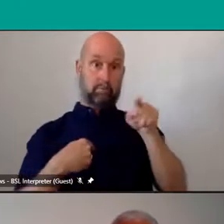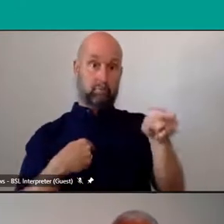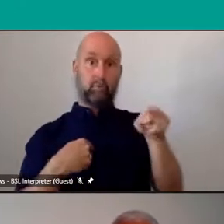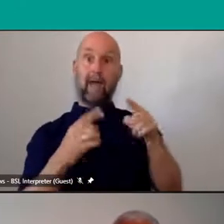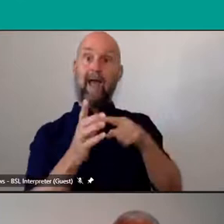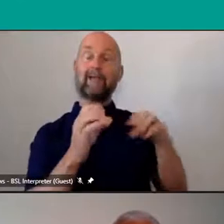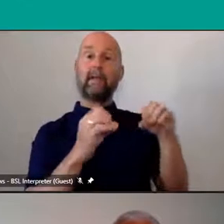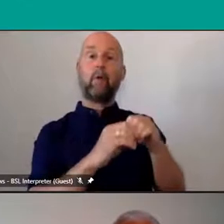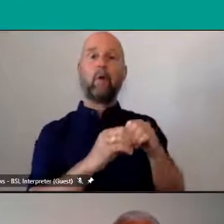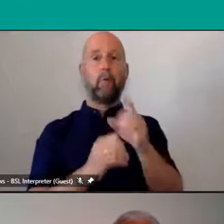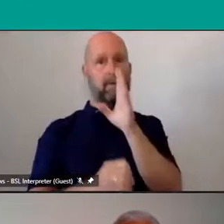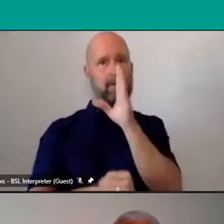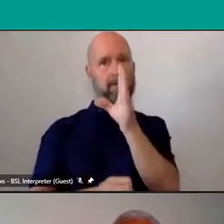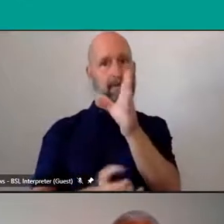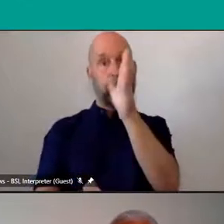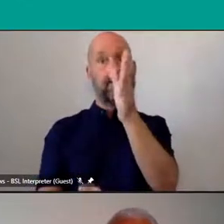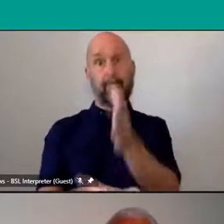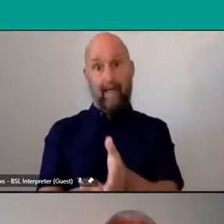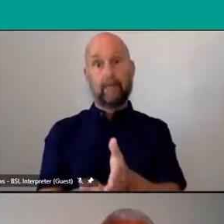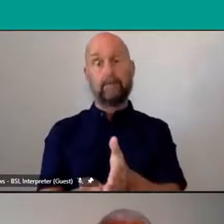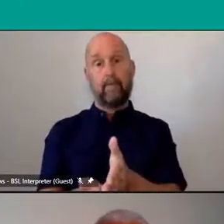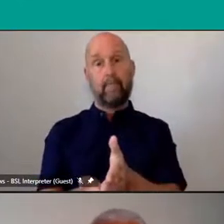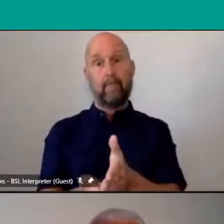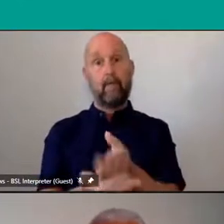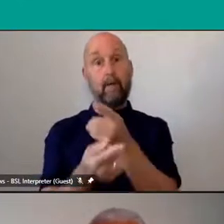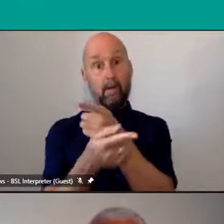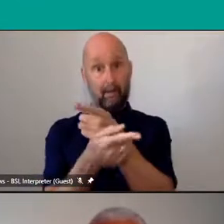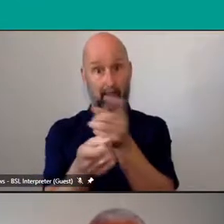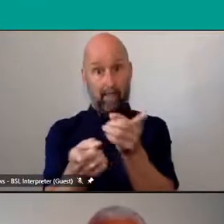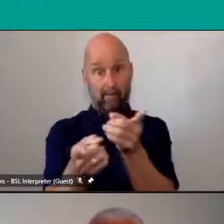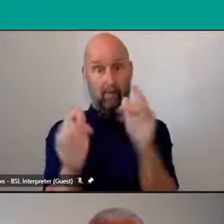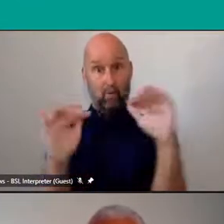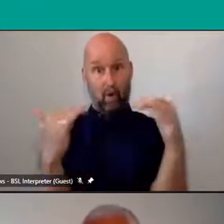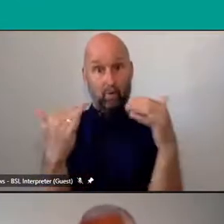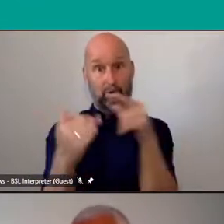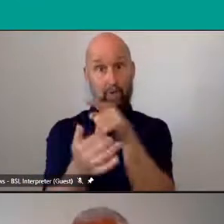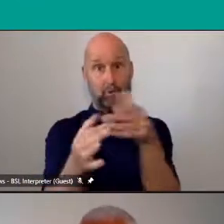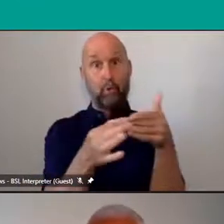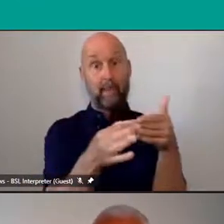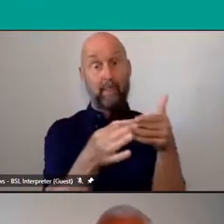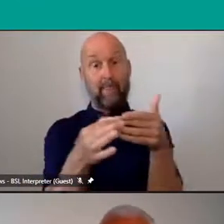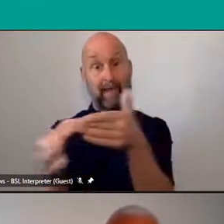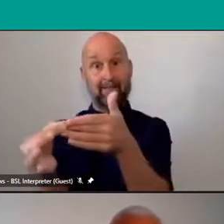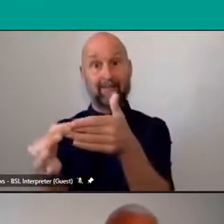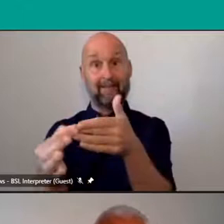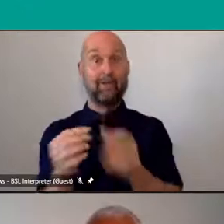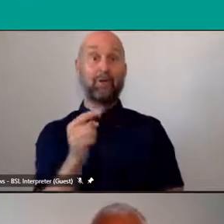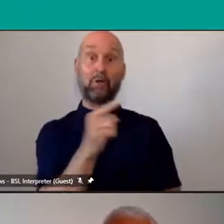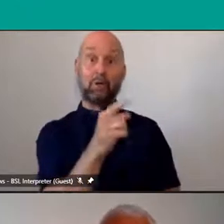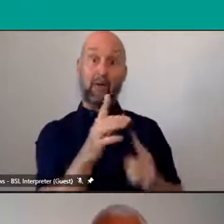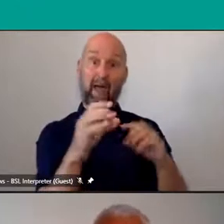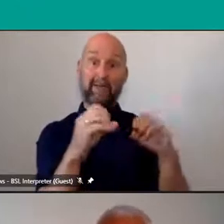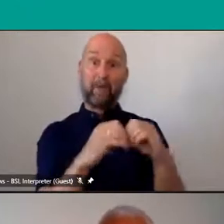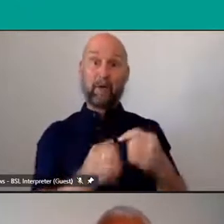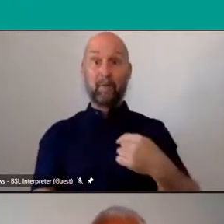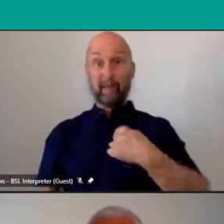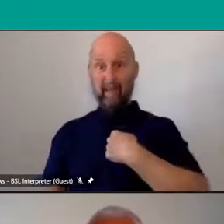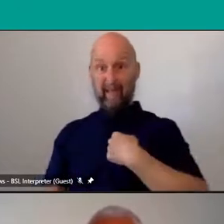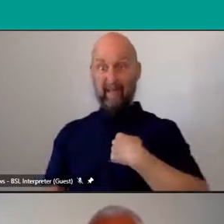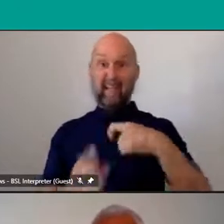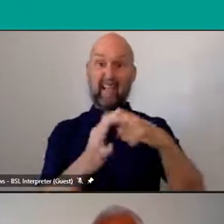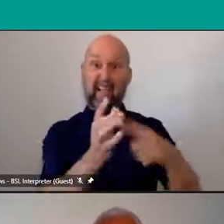one fact. They are the leaders. It's not just you. It's not just me. It's not just